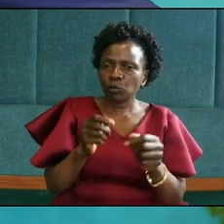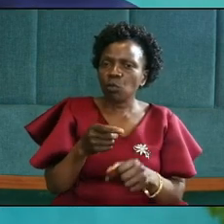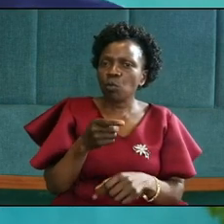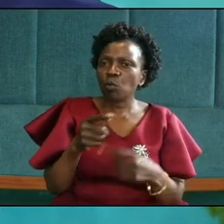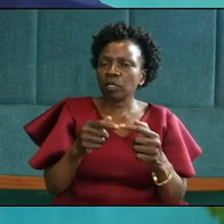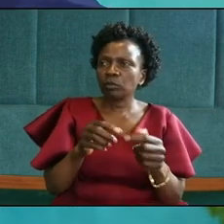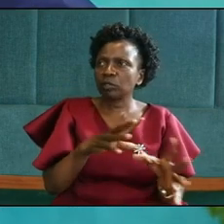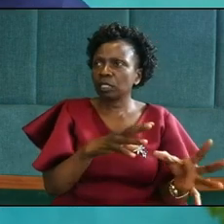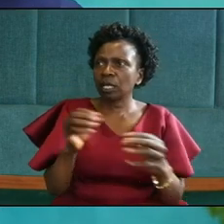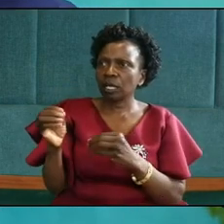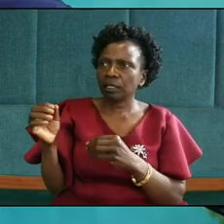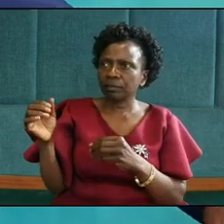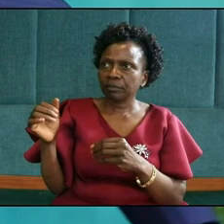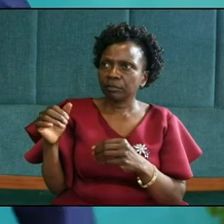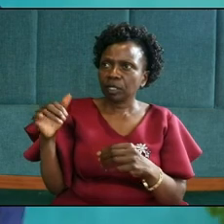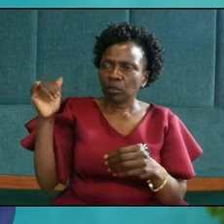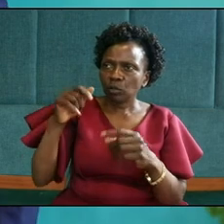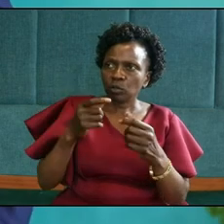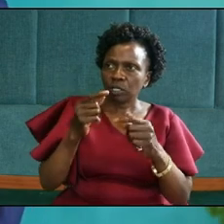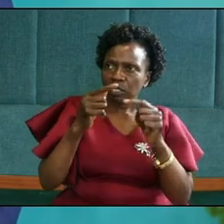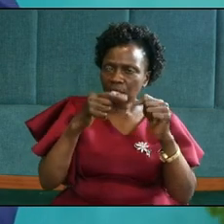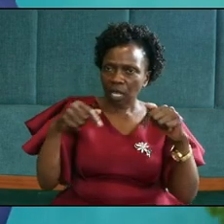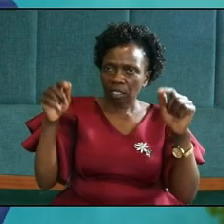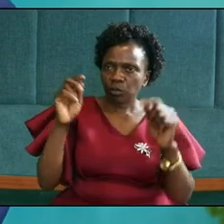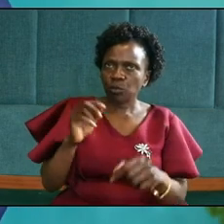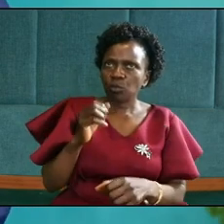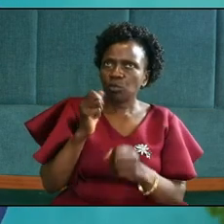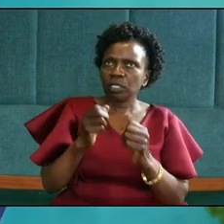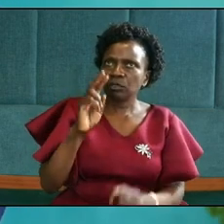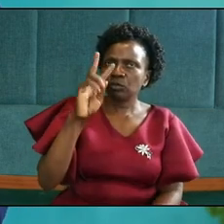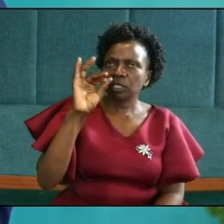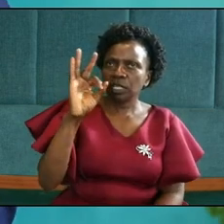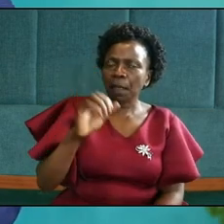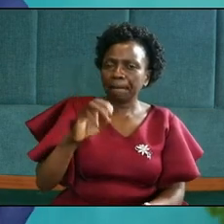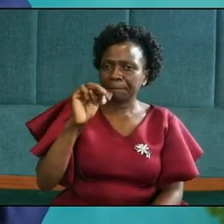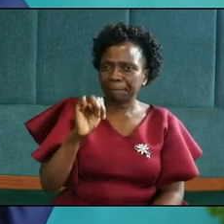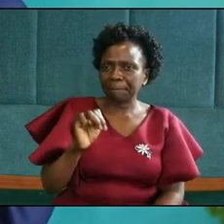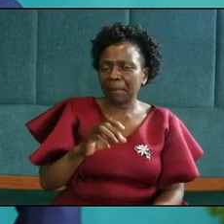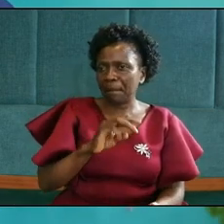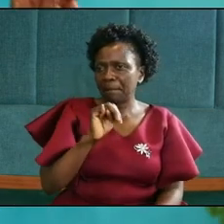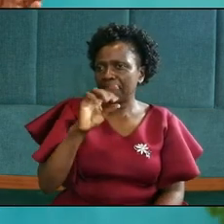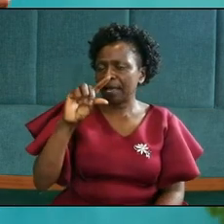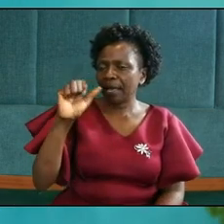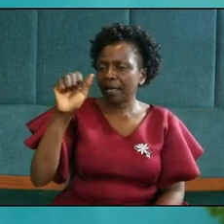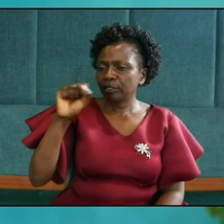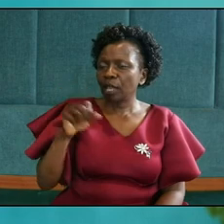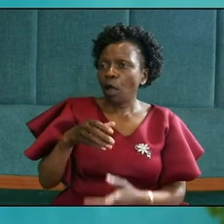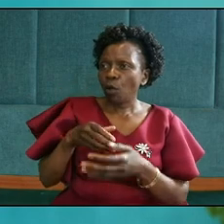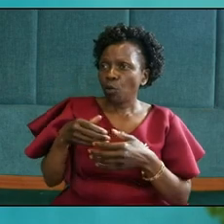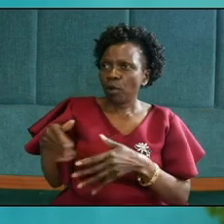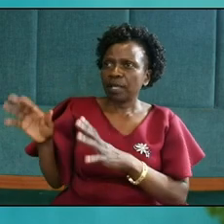a railroad to the sun which is 93 million miles away, and you rode